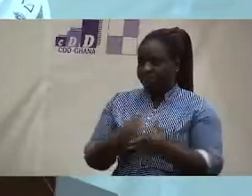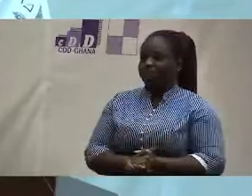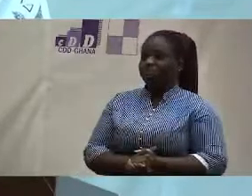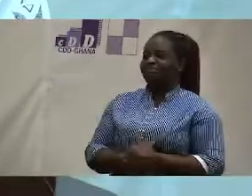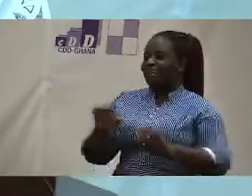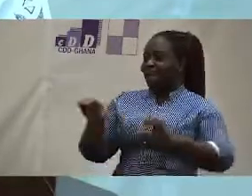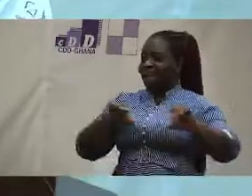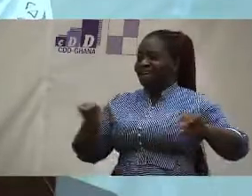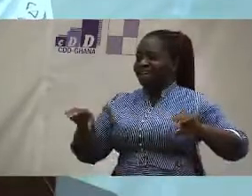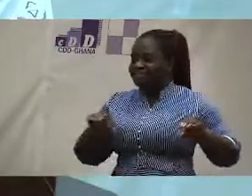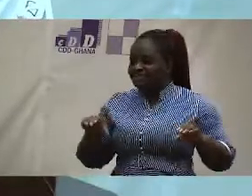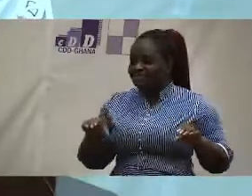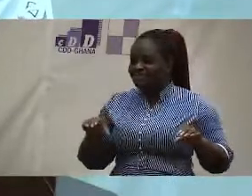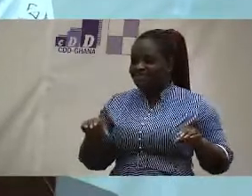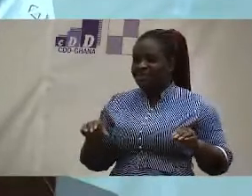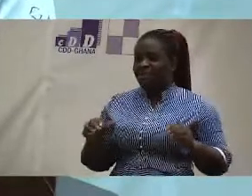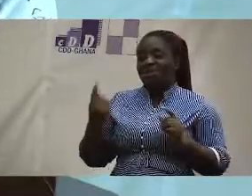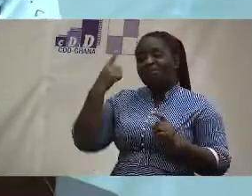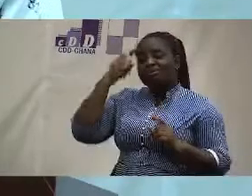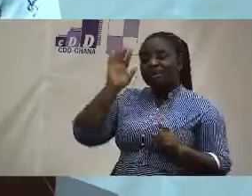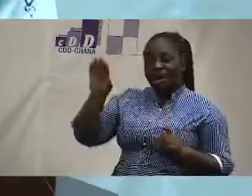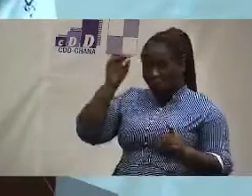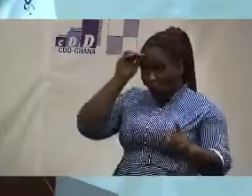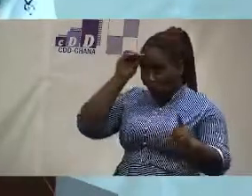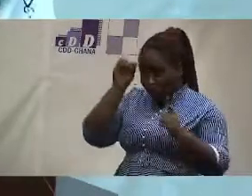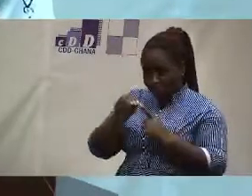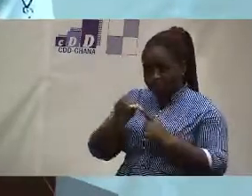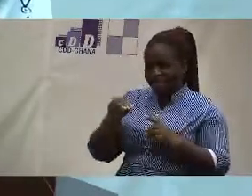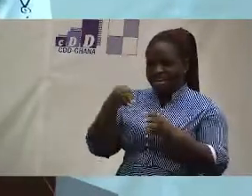is actively sought after for her opinions